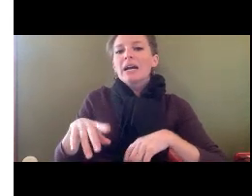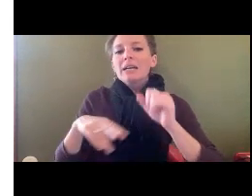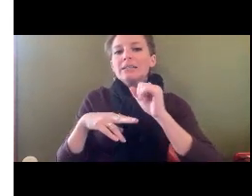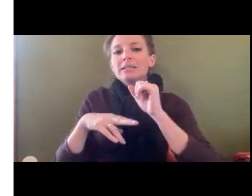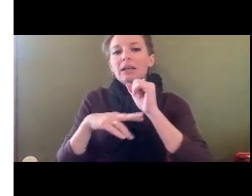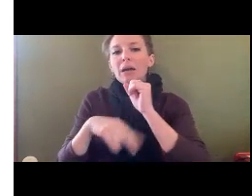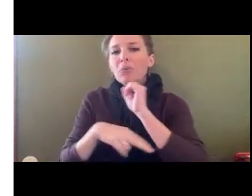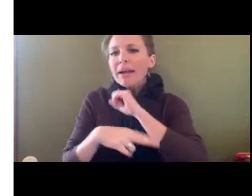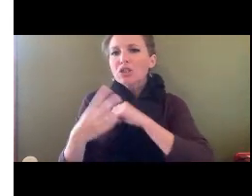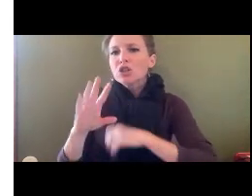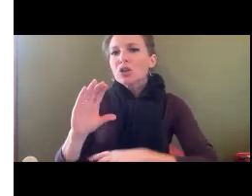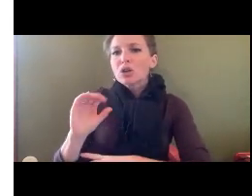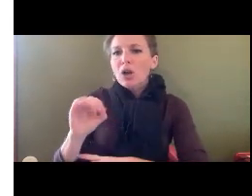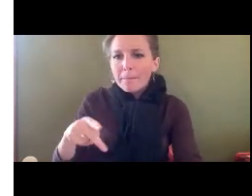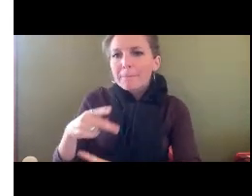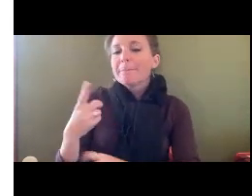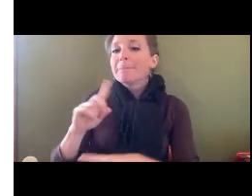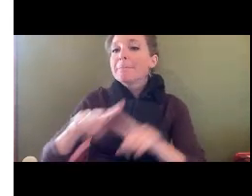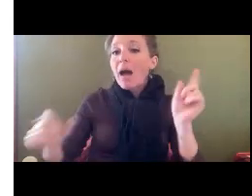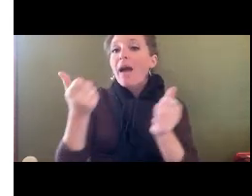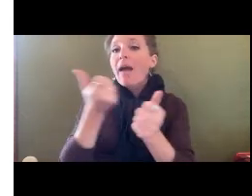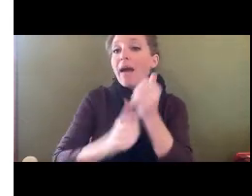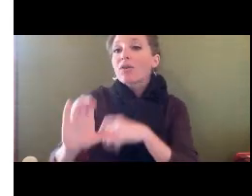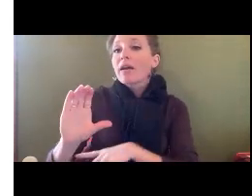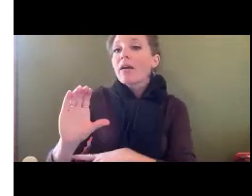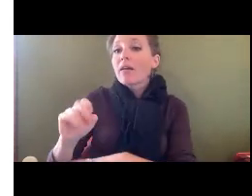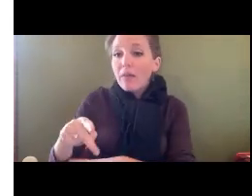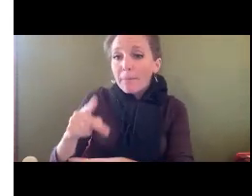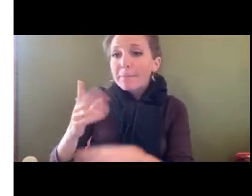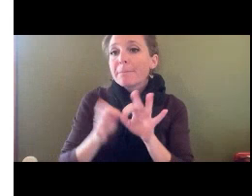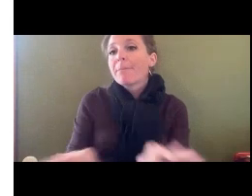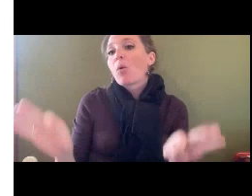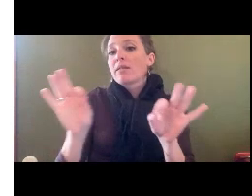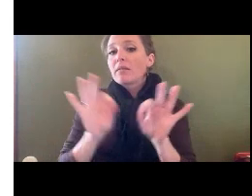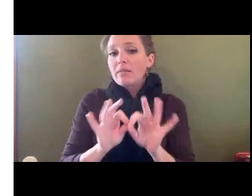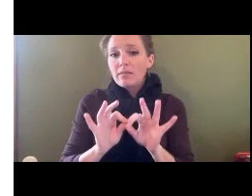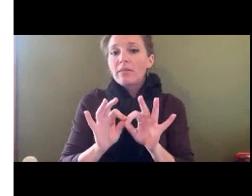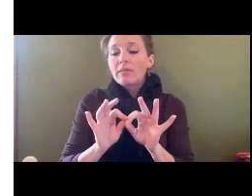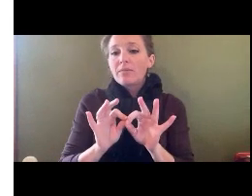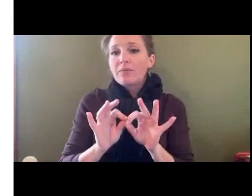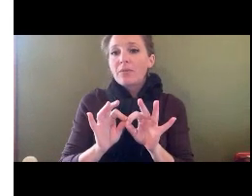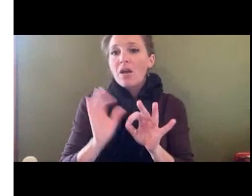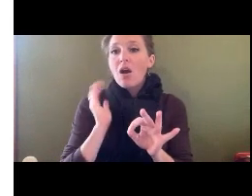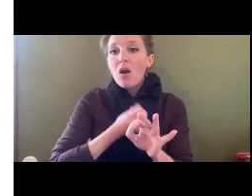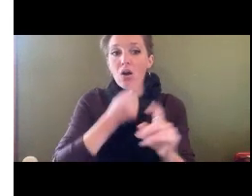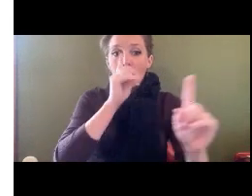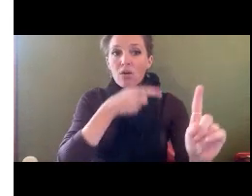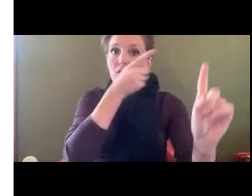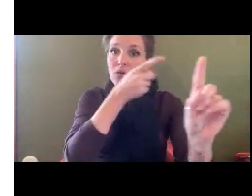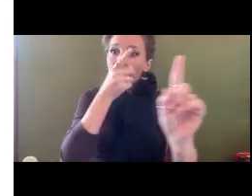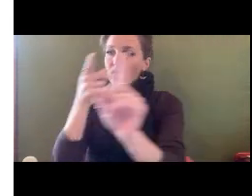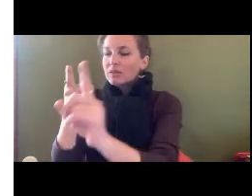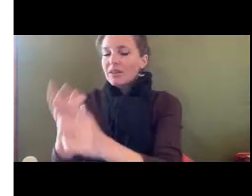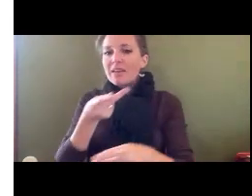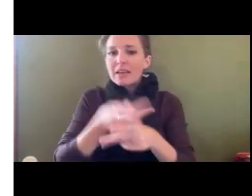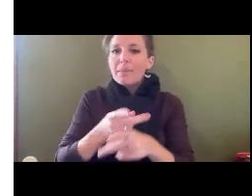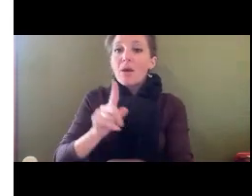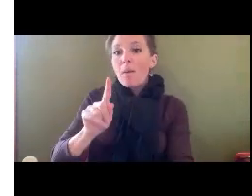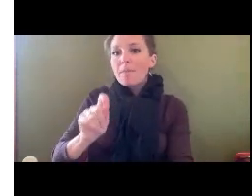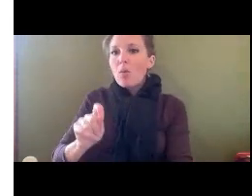to emphasize that every COP is important because for our goals of keeping what they say, keeping 1.5 alive,